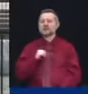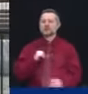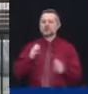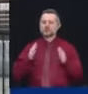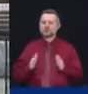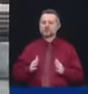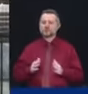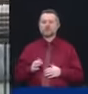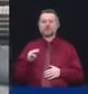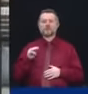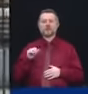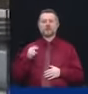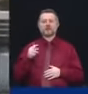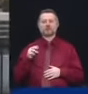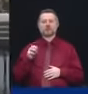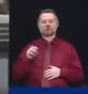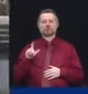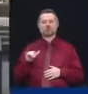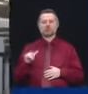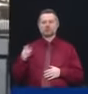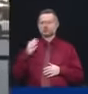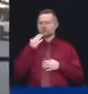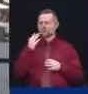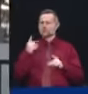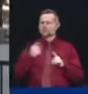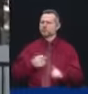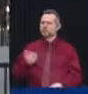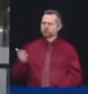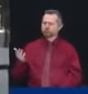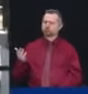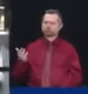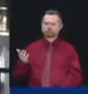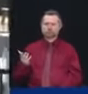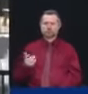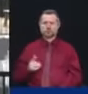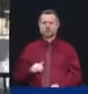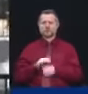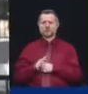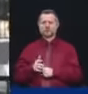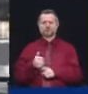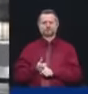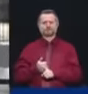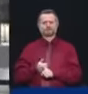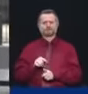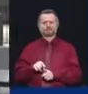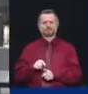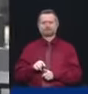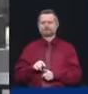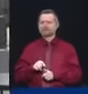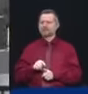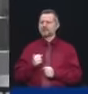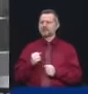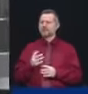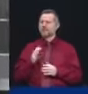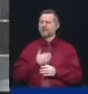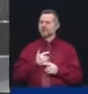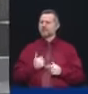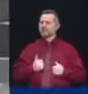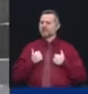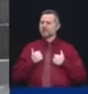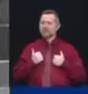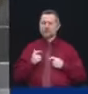Assemblyman Magnarelli raises a good point. COVID has put so much on hold all across the